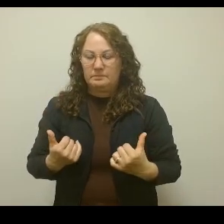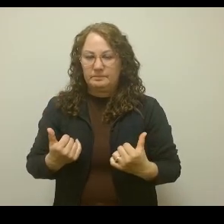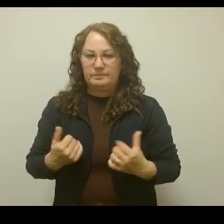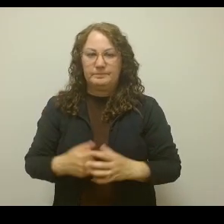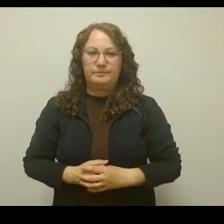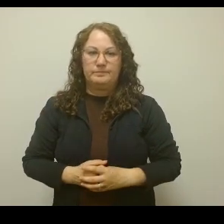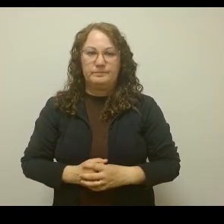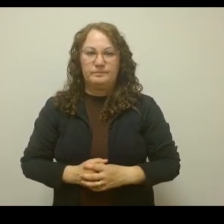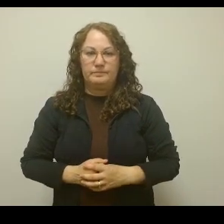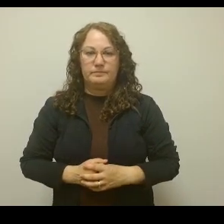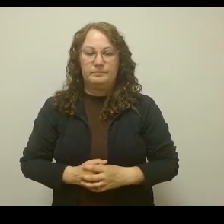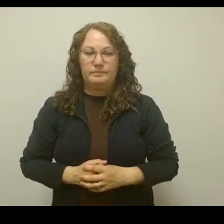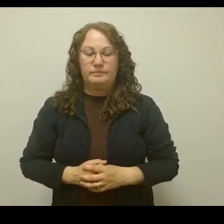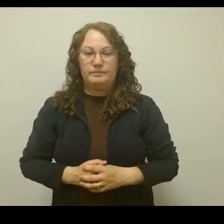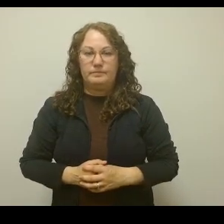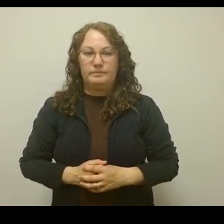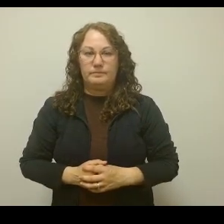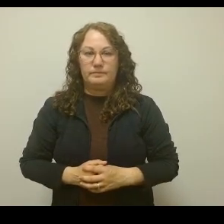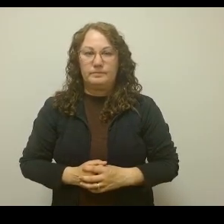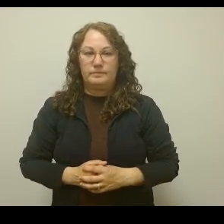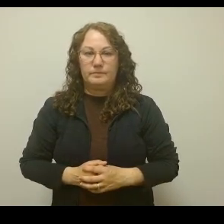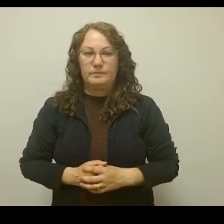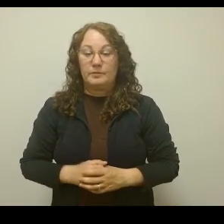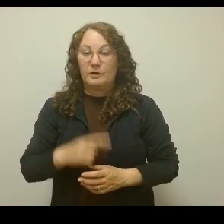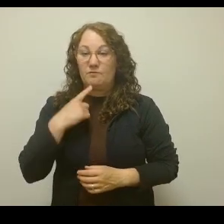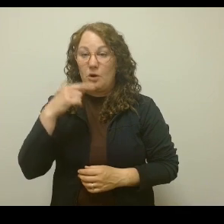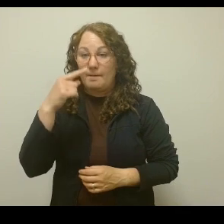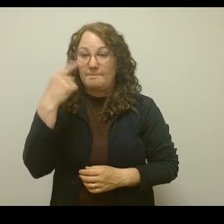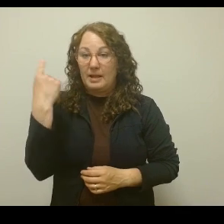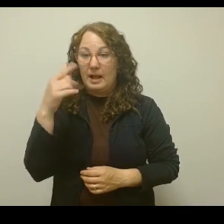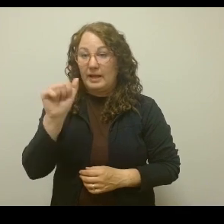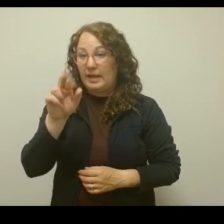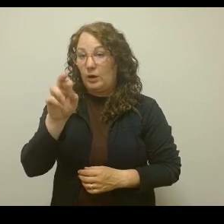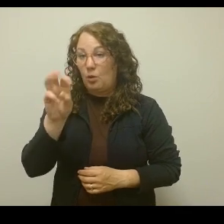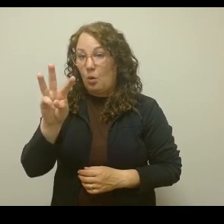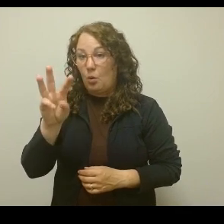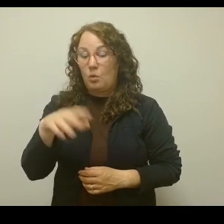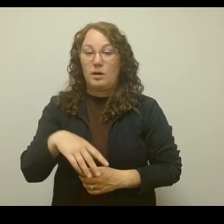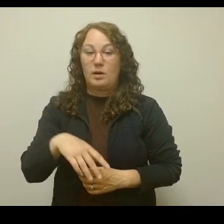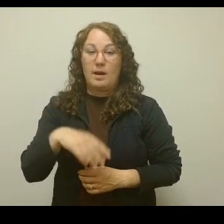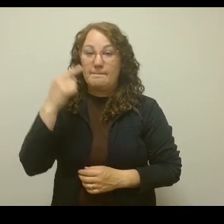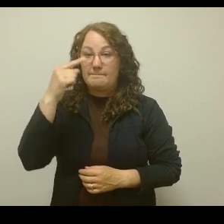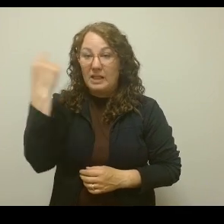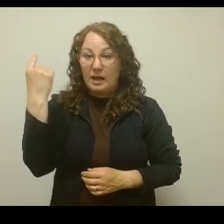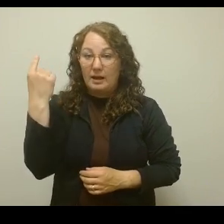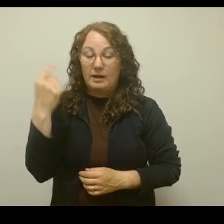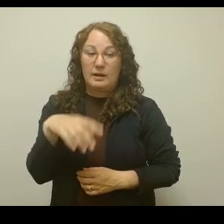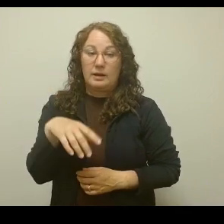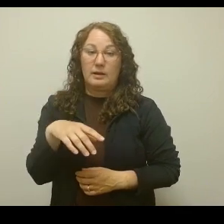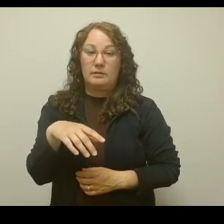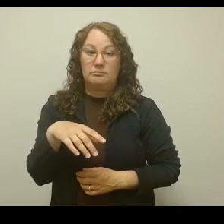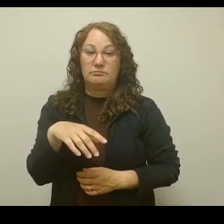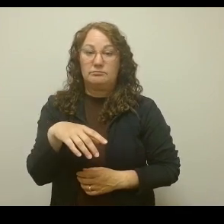summary. So with black arrows and the black